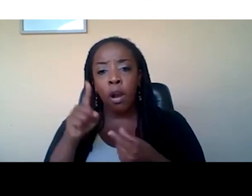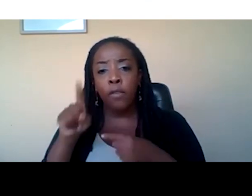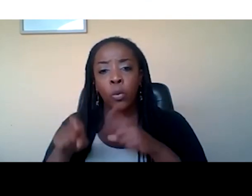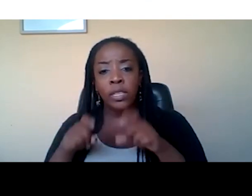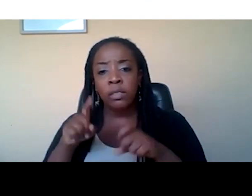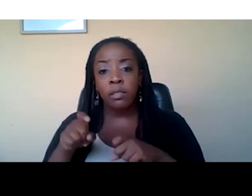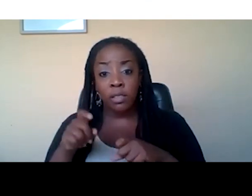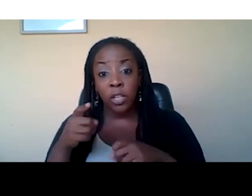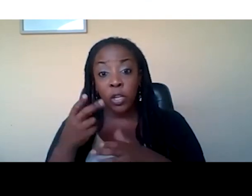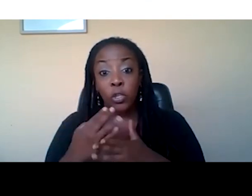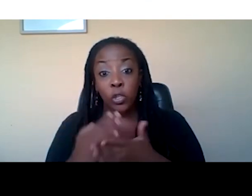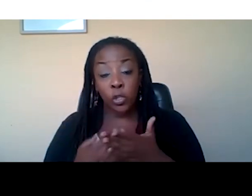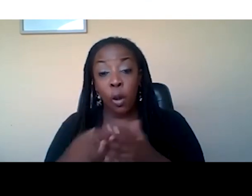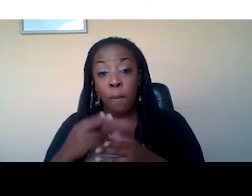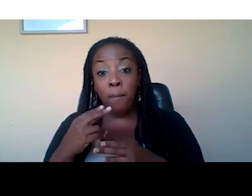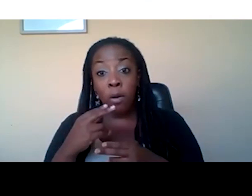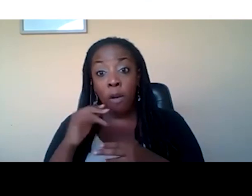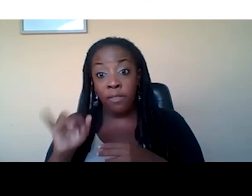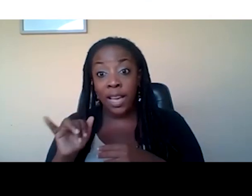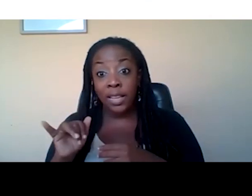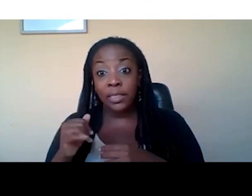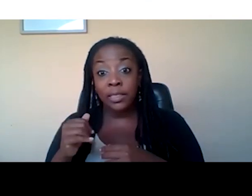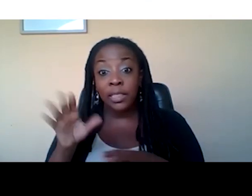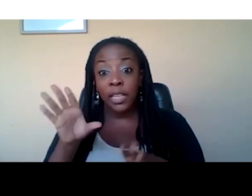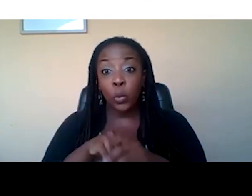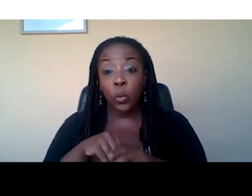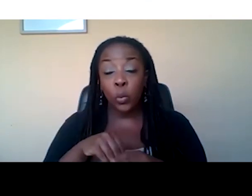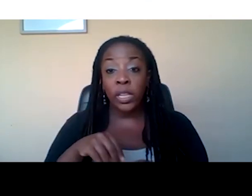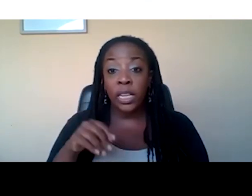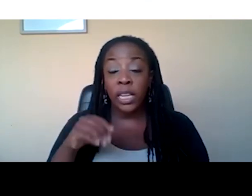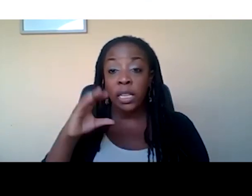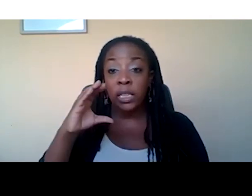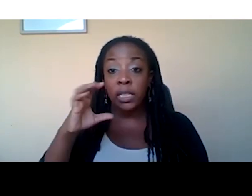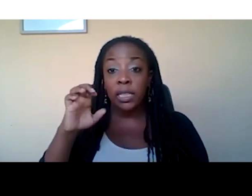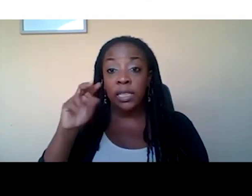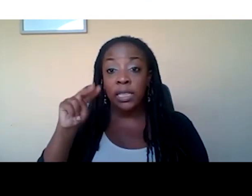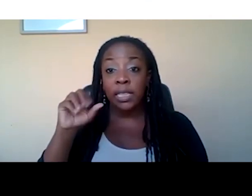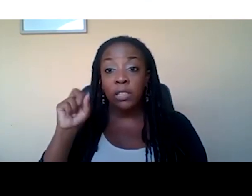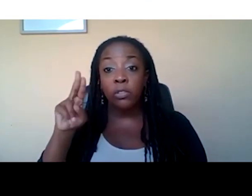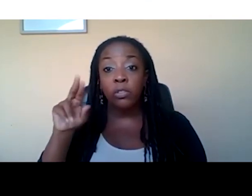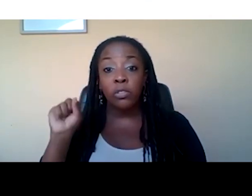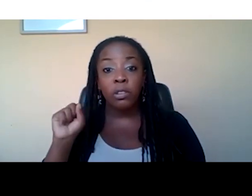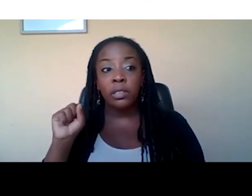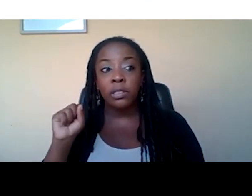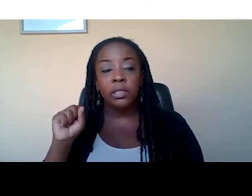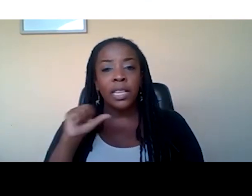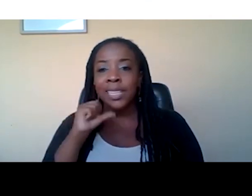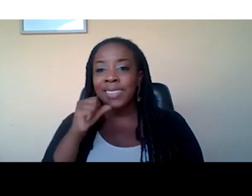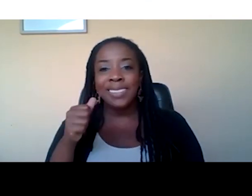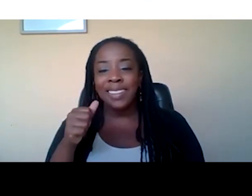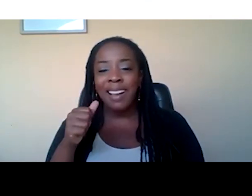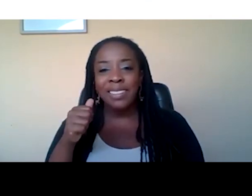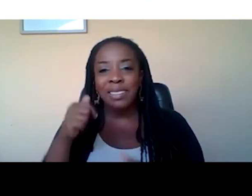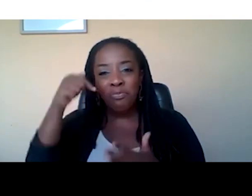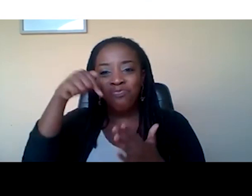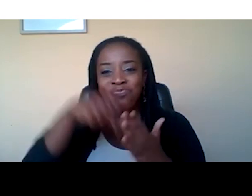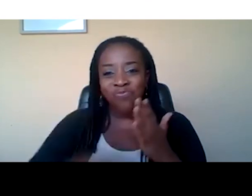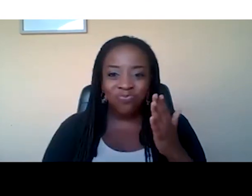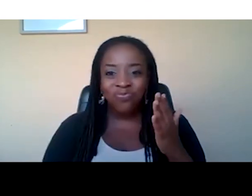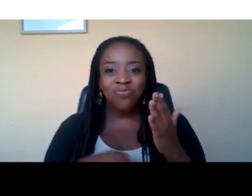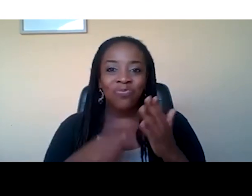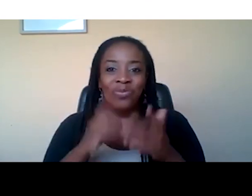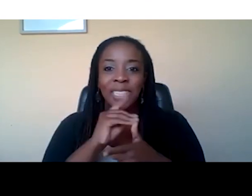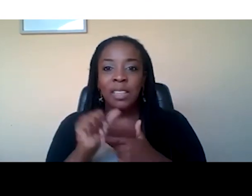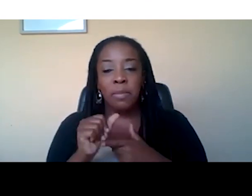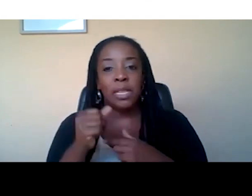questions as part of the census, but it doesn't capture the disability data as comprehensively as